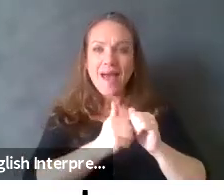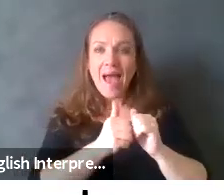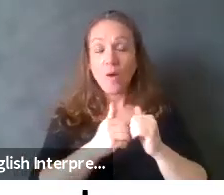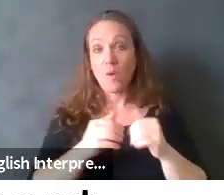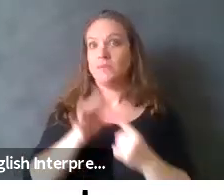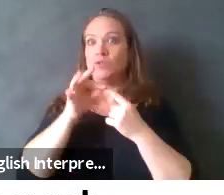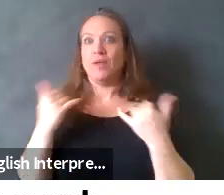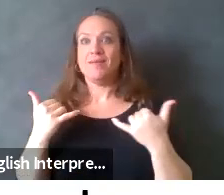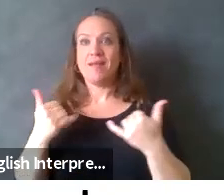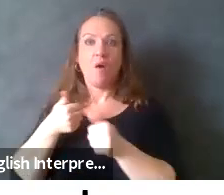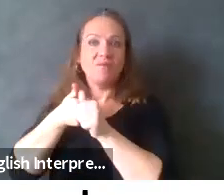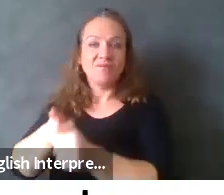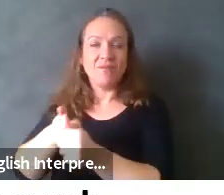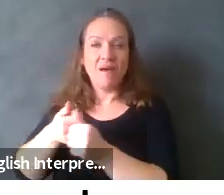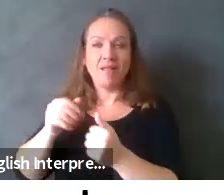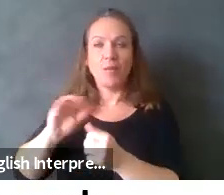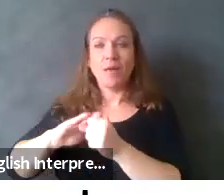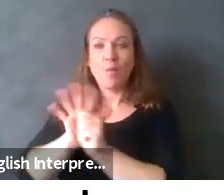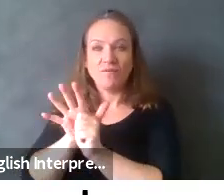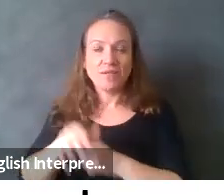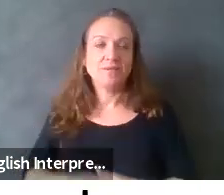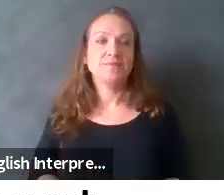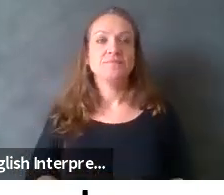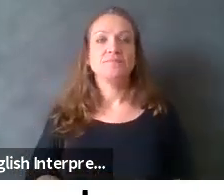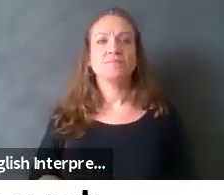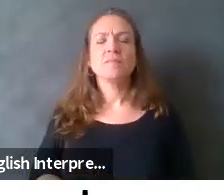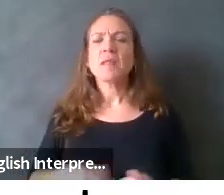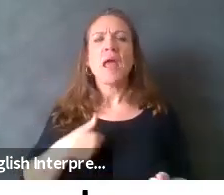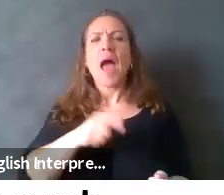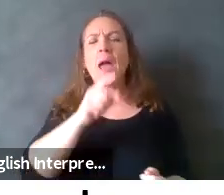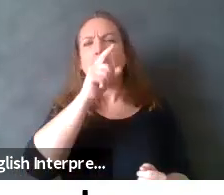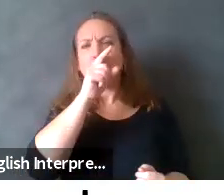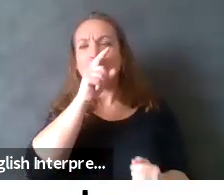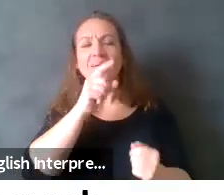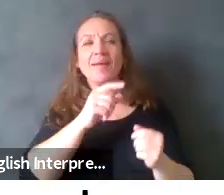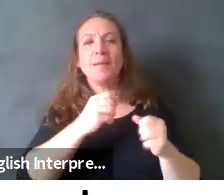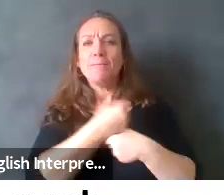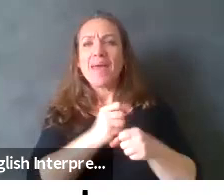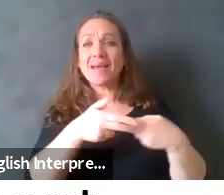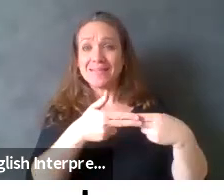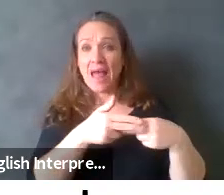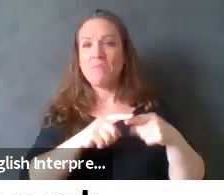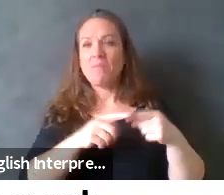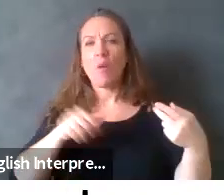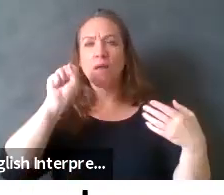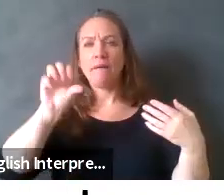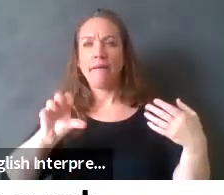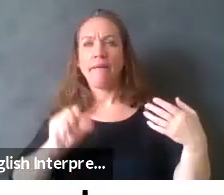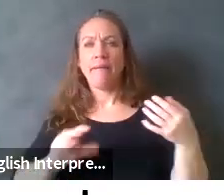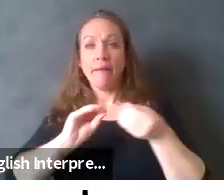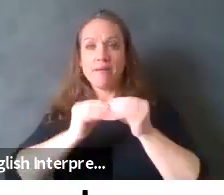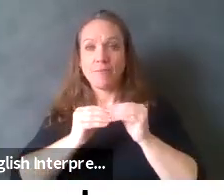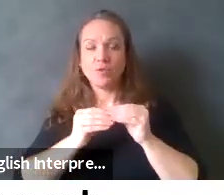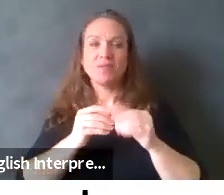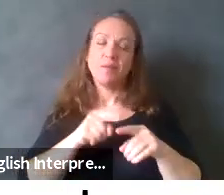environment. I did not put this on a slide because these numbers keep changing daily, but I want to give you a sense